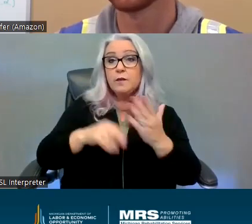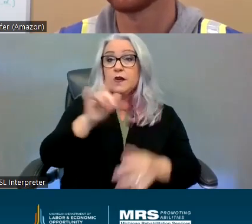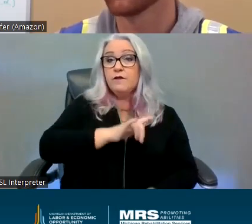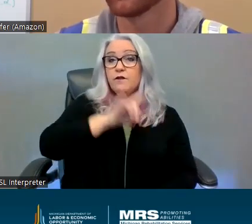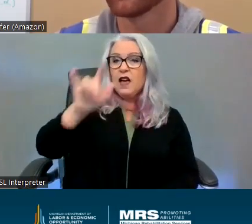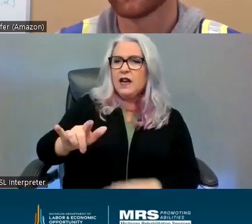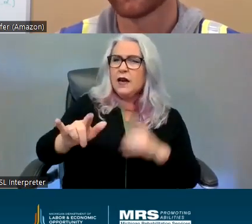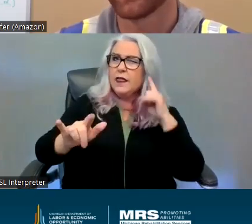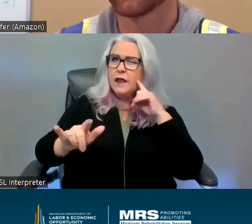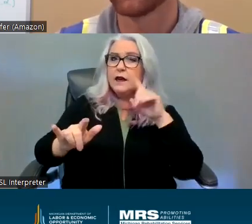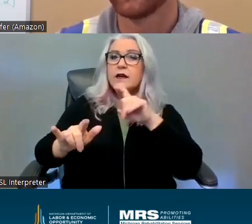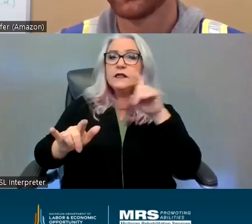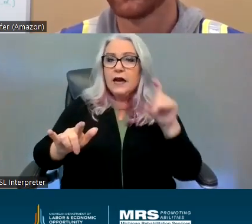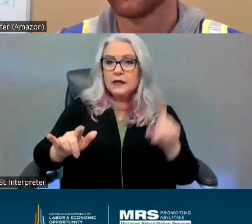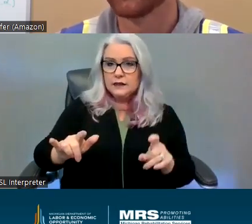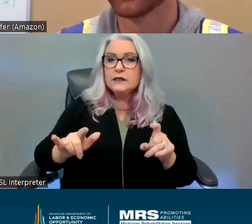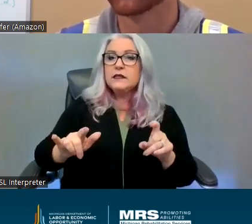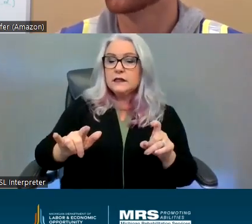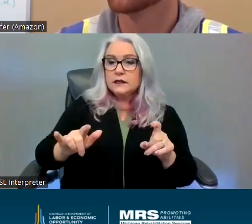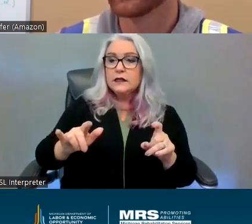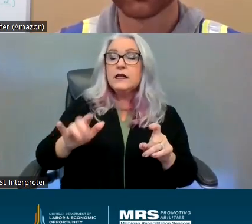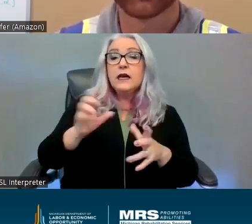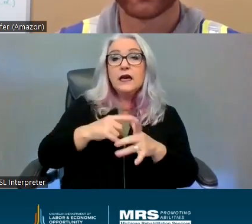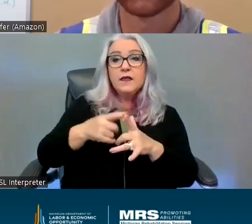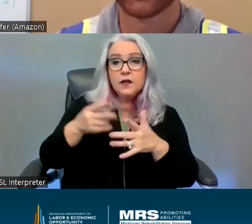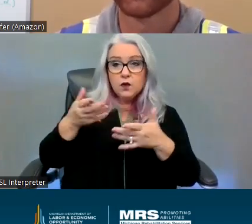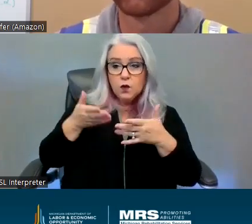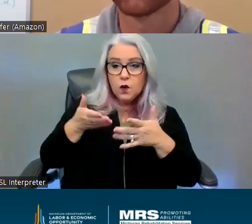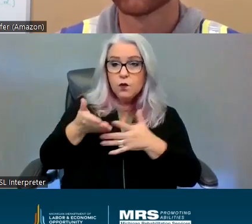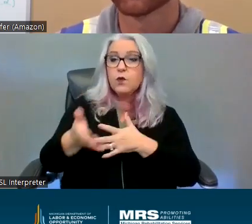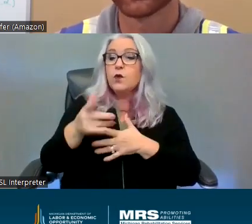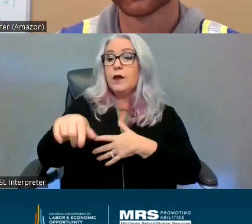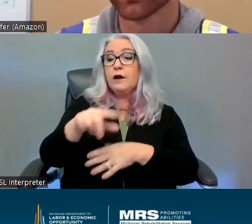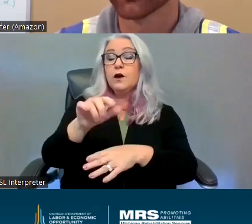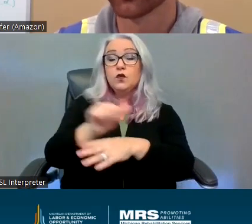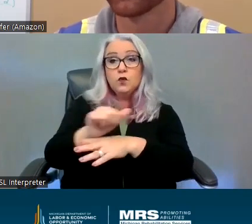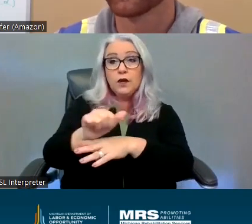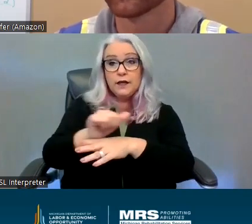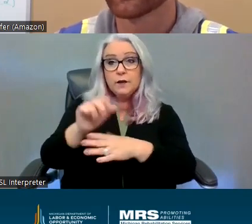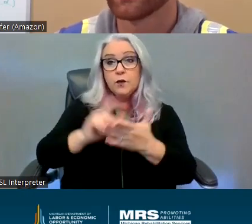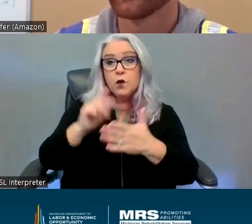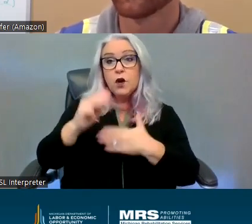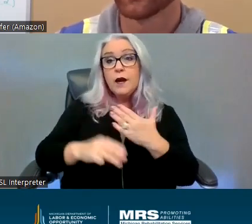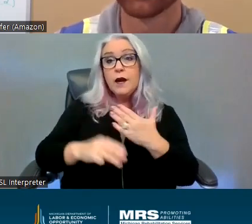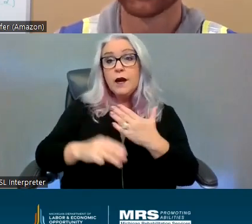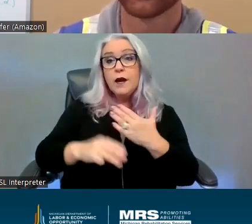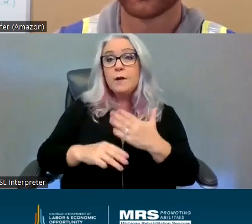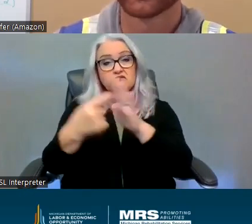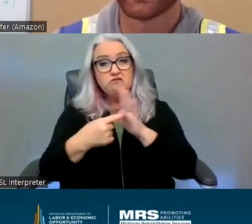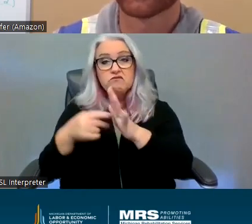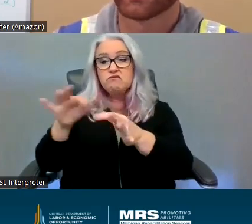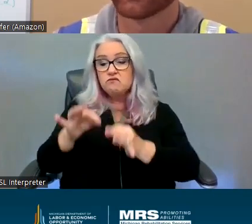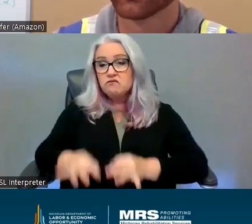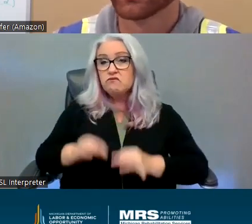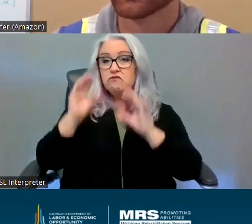Texas, I believe it was last time I heard, and they put you through a training program, kind of show you the ropes and things like that, and then they help you with